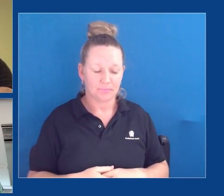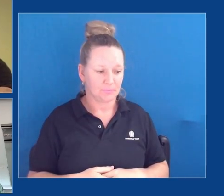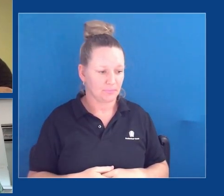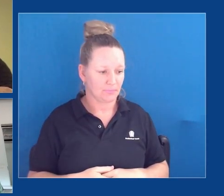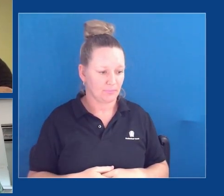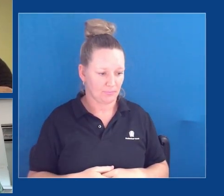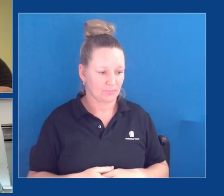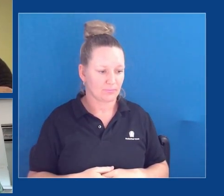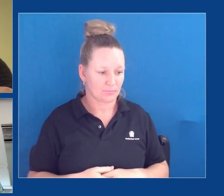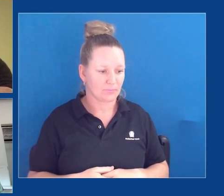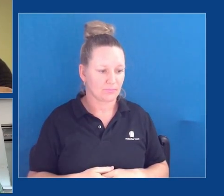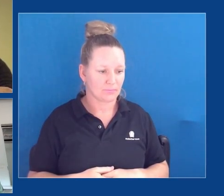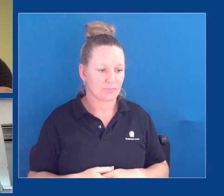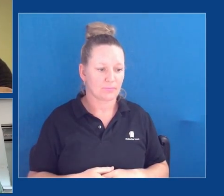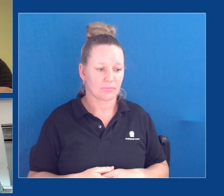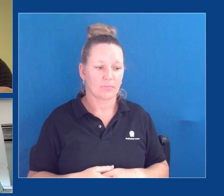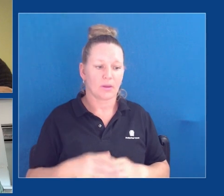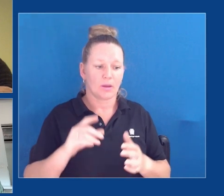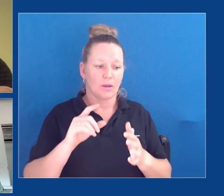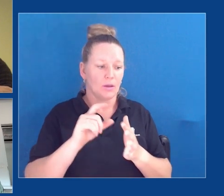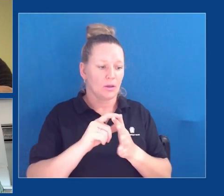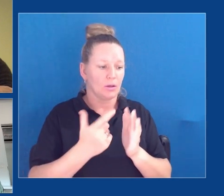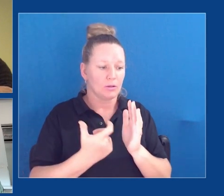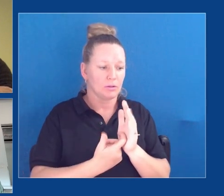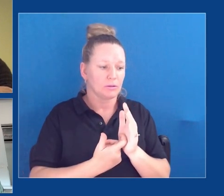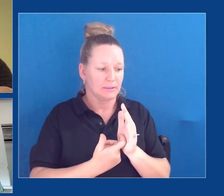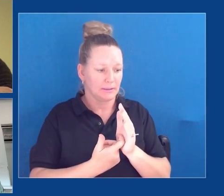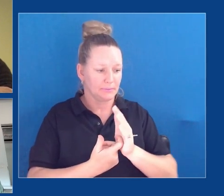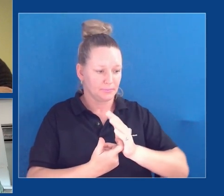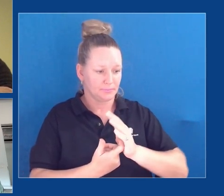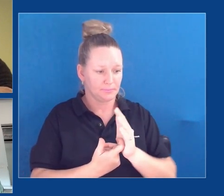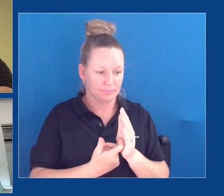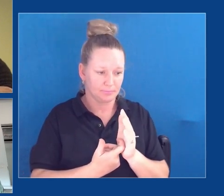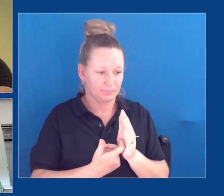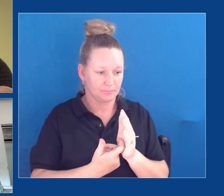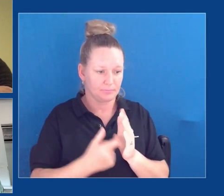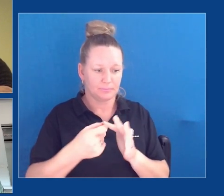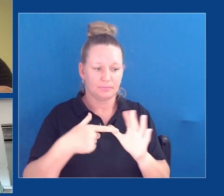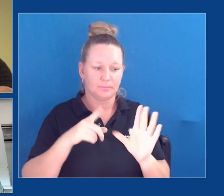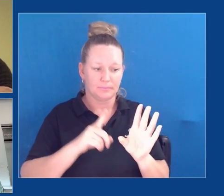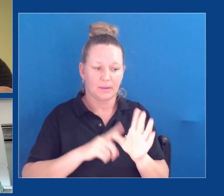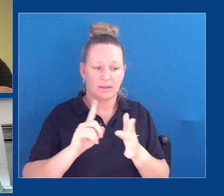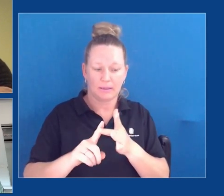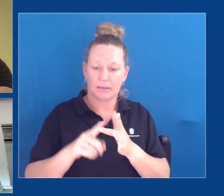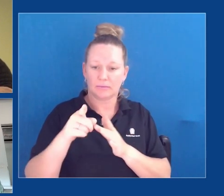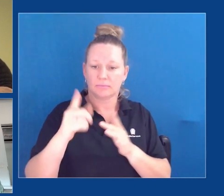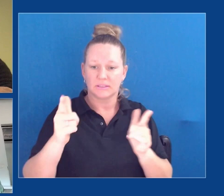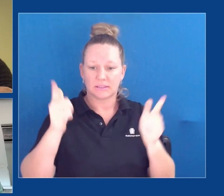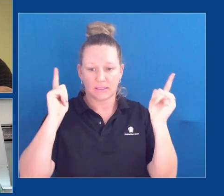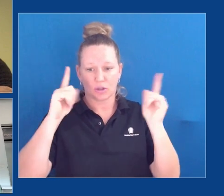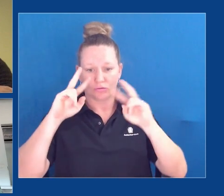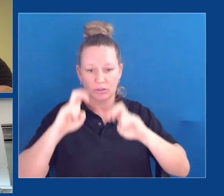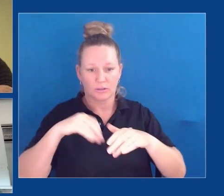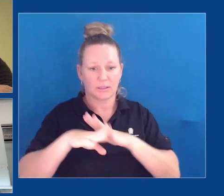Dr. Payi Ford from Charles Darwin University, Australia, is a senior research fellow in the Northern